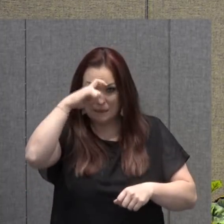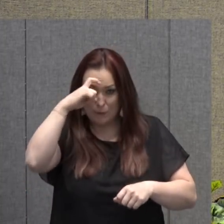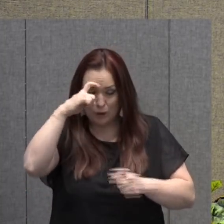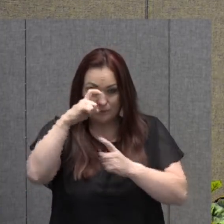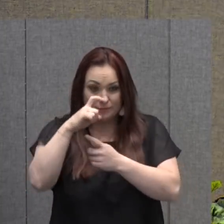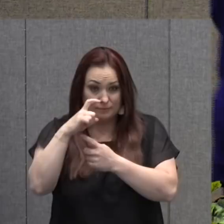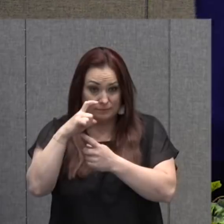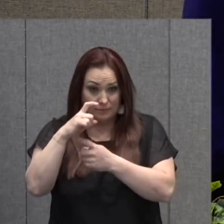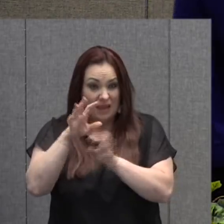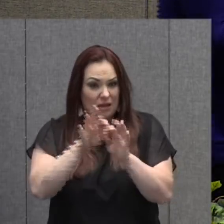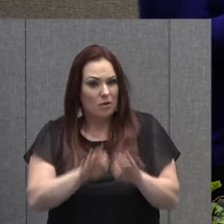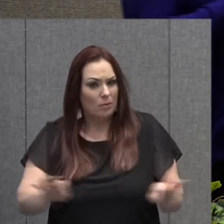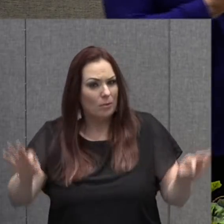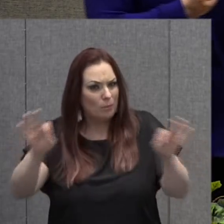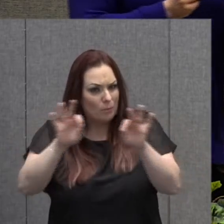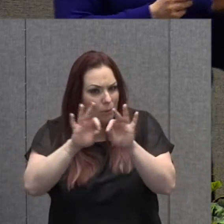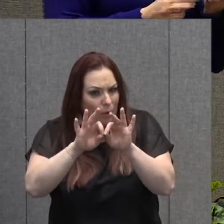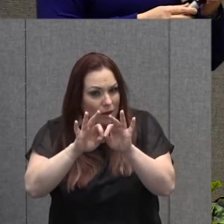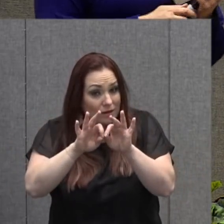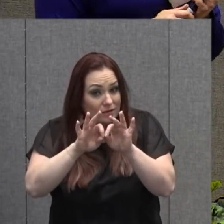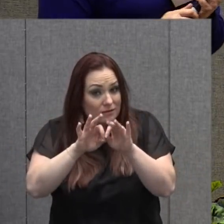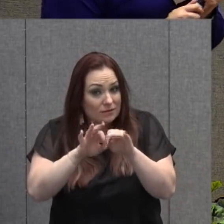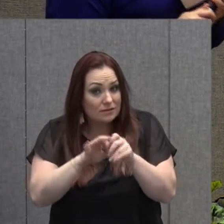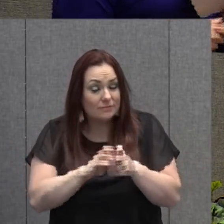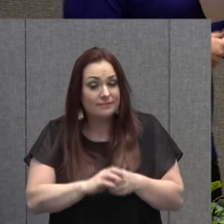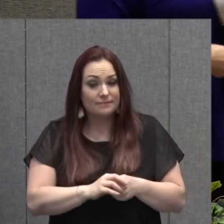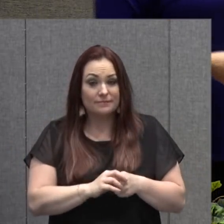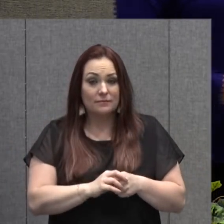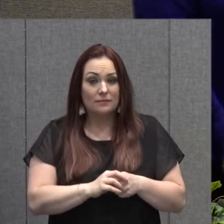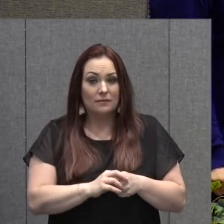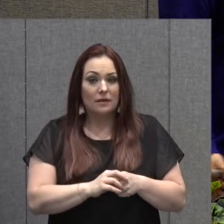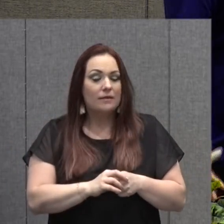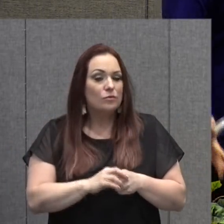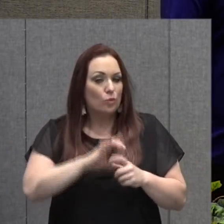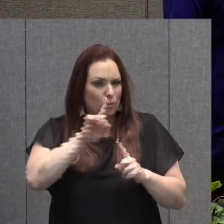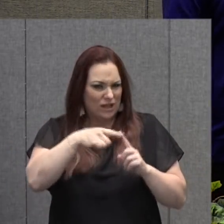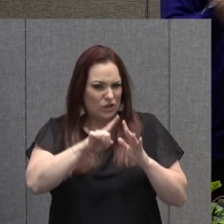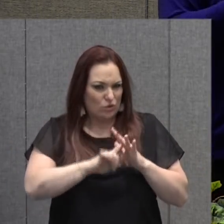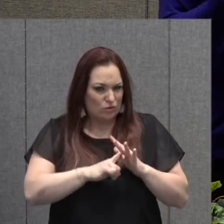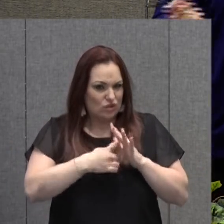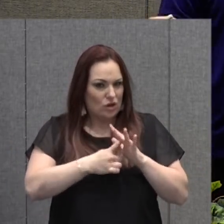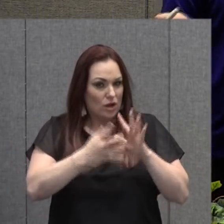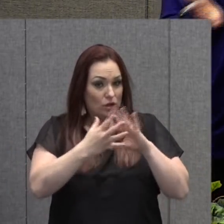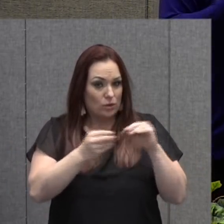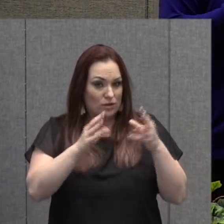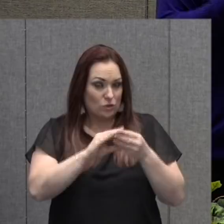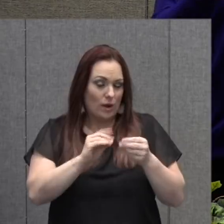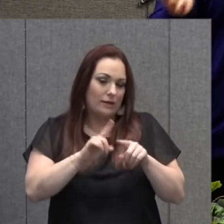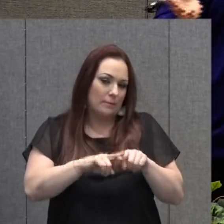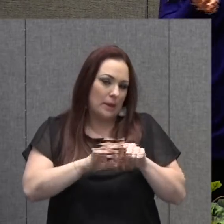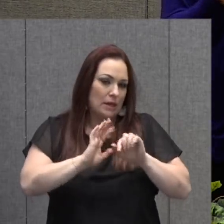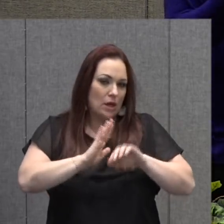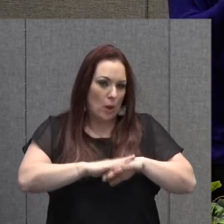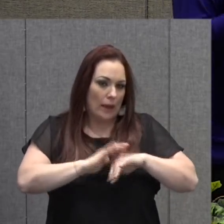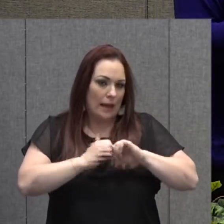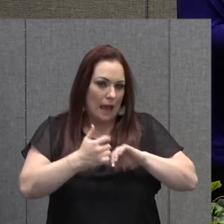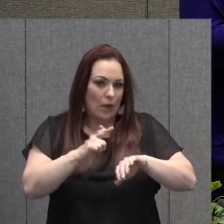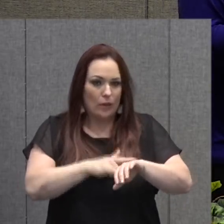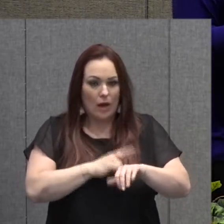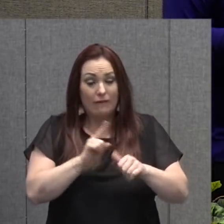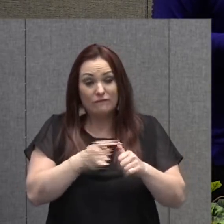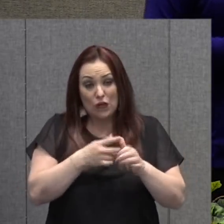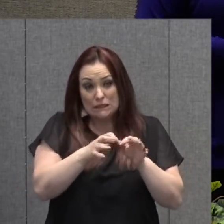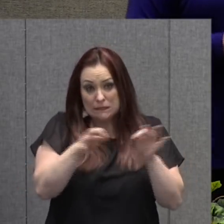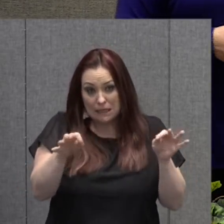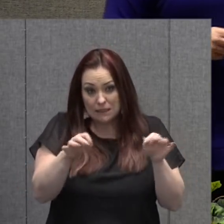When you start your stories, a lot of times, usually if it depends on how long the story is, either in the first sentence, first paragraph, first